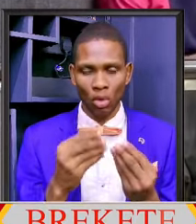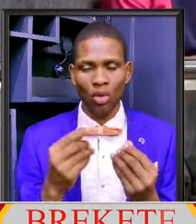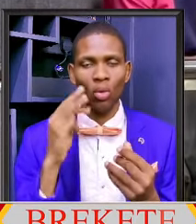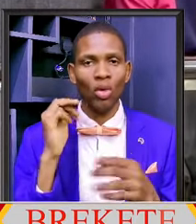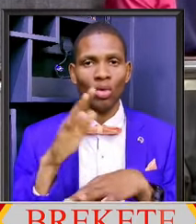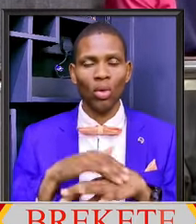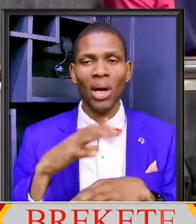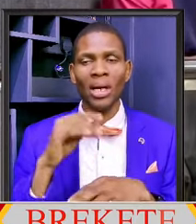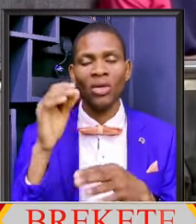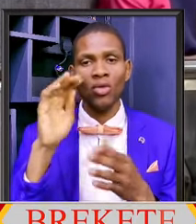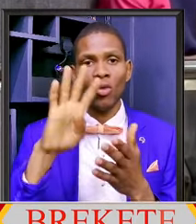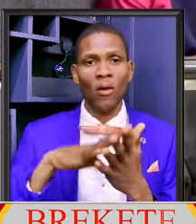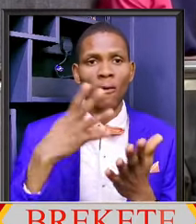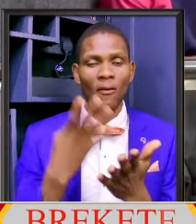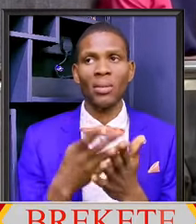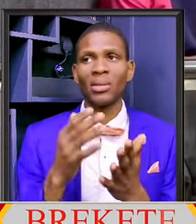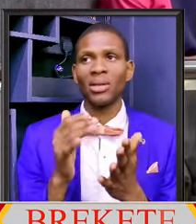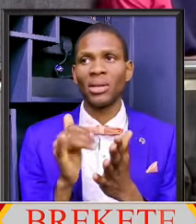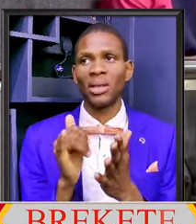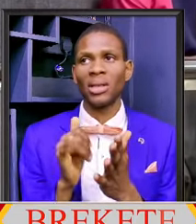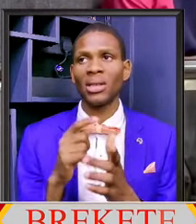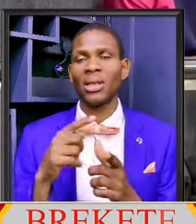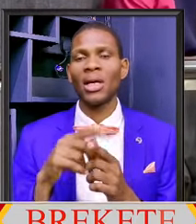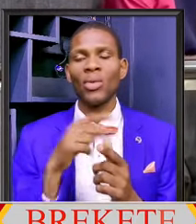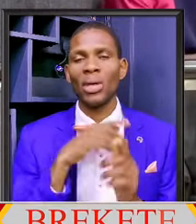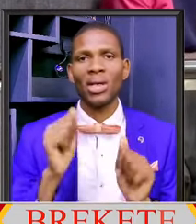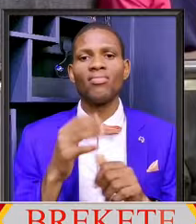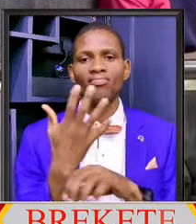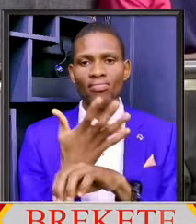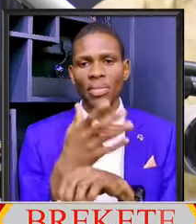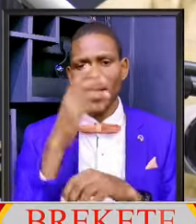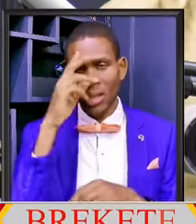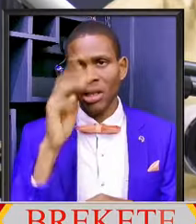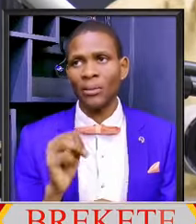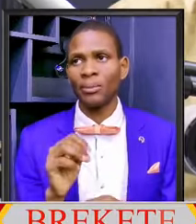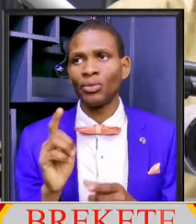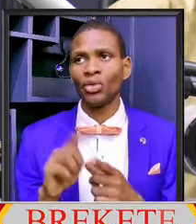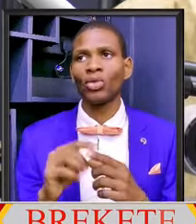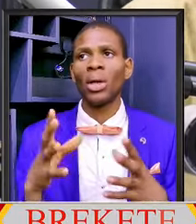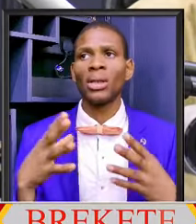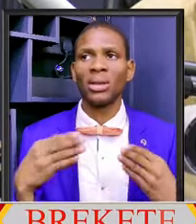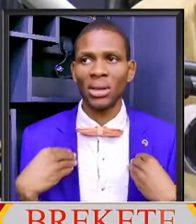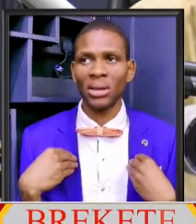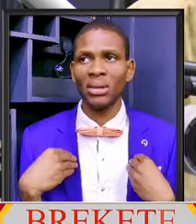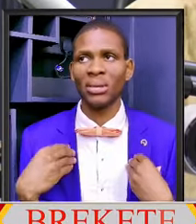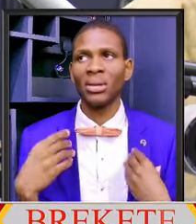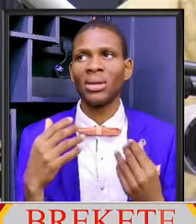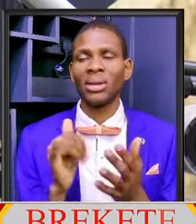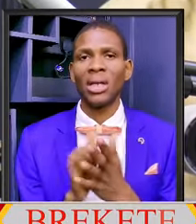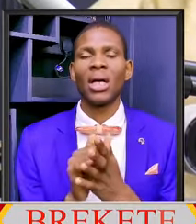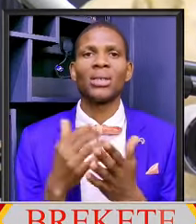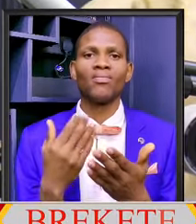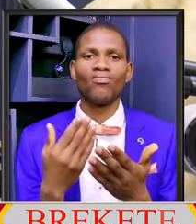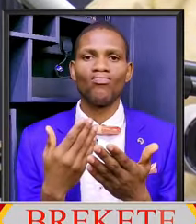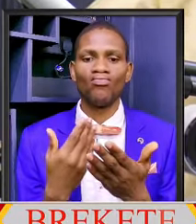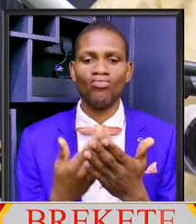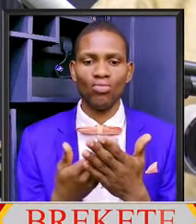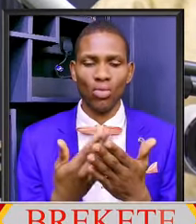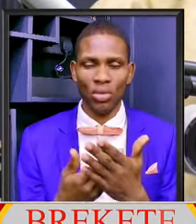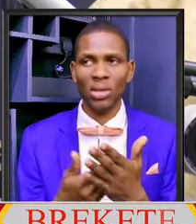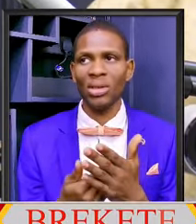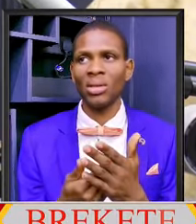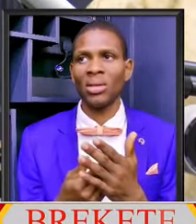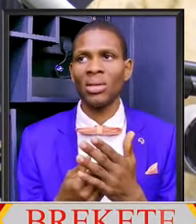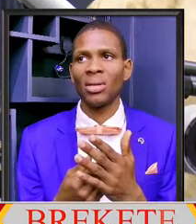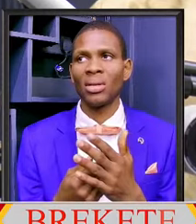confirmed that then we cannot plead with him to accept that money, you know. So